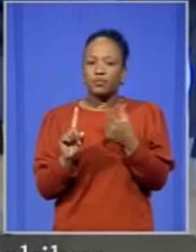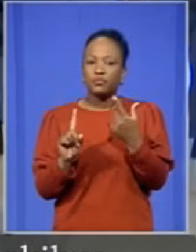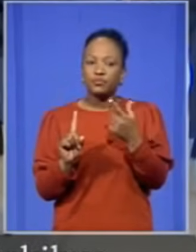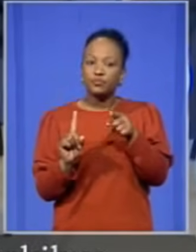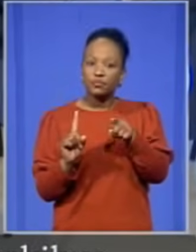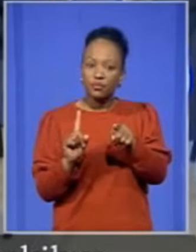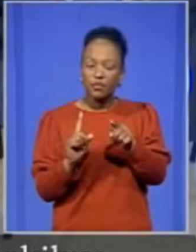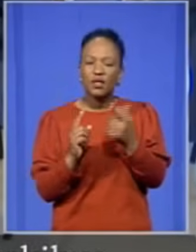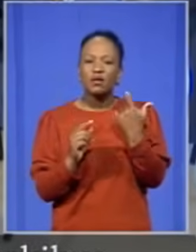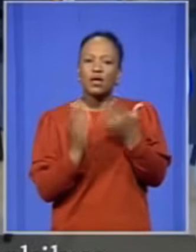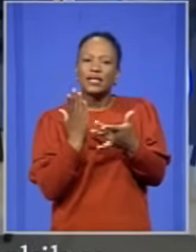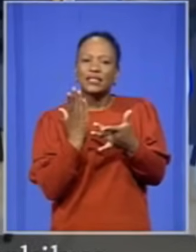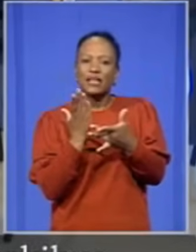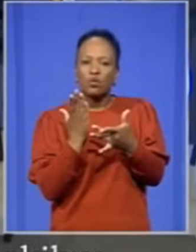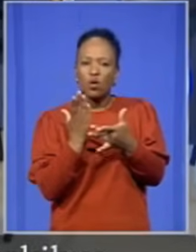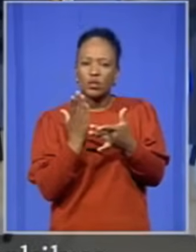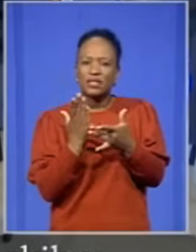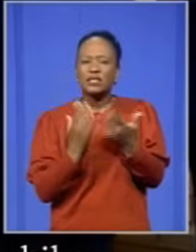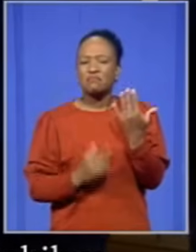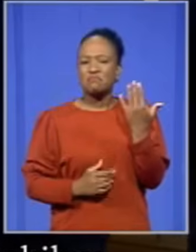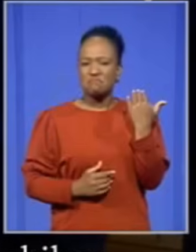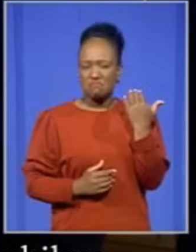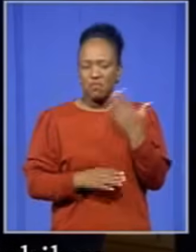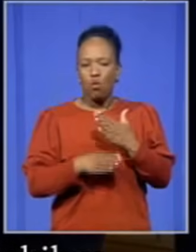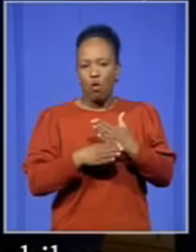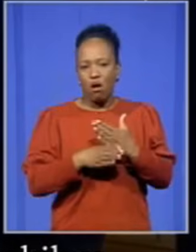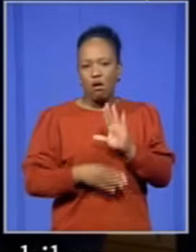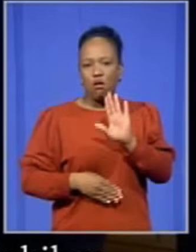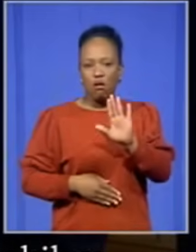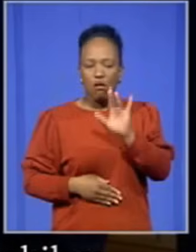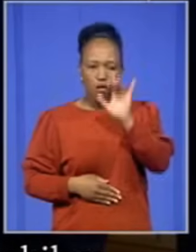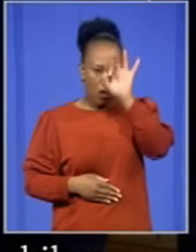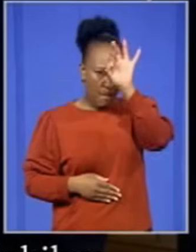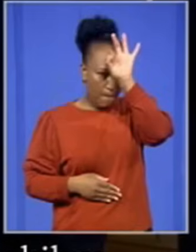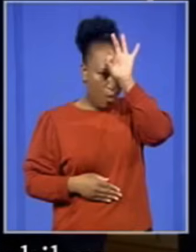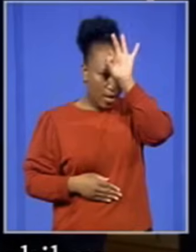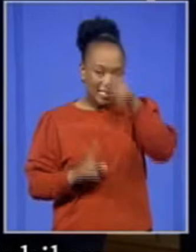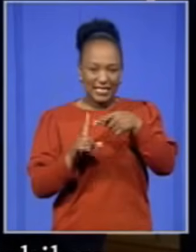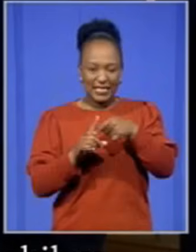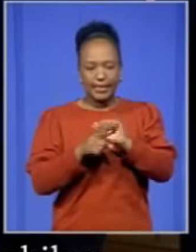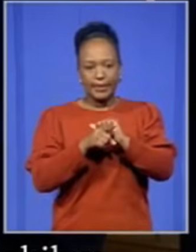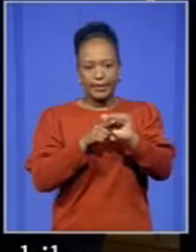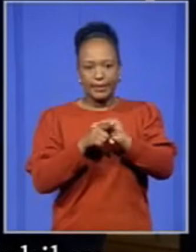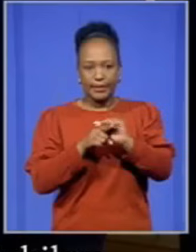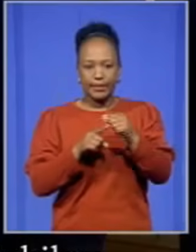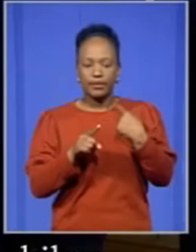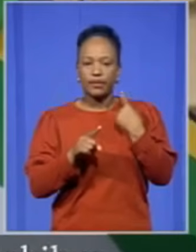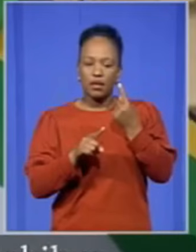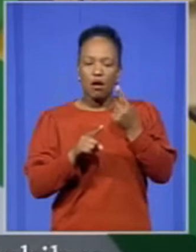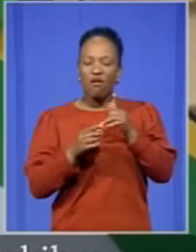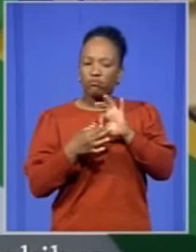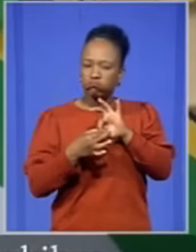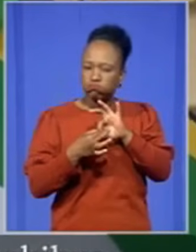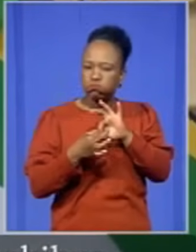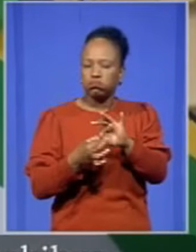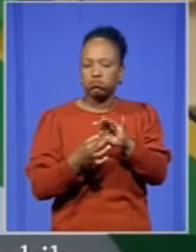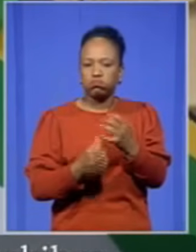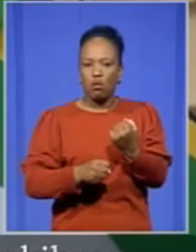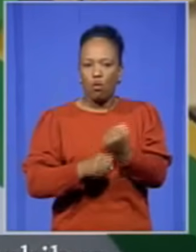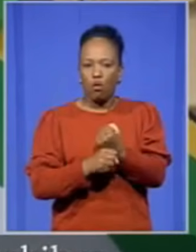mafaratlhatlha a technology la bokaedi jwa botlhodi bothati jwa sepodisi bo motlotlomaleditse boinelo jwa gagwe. Mokomishenara